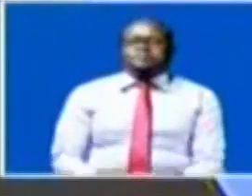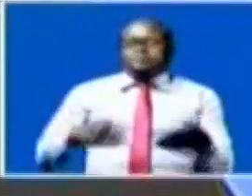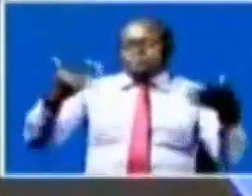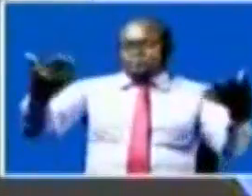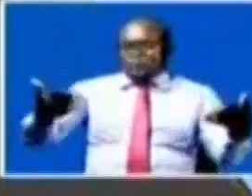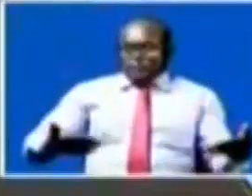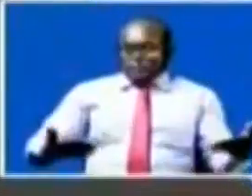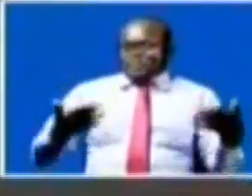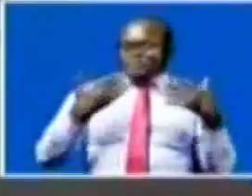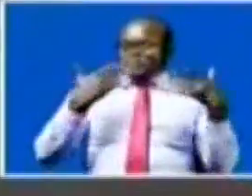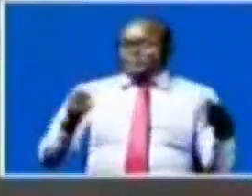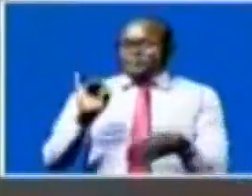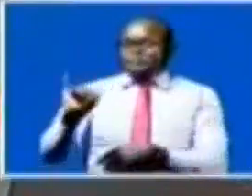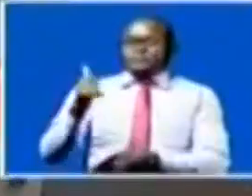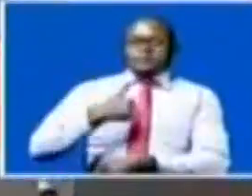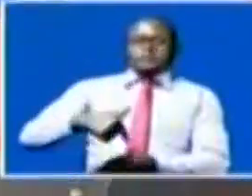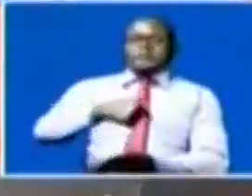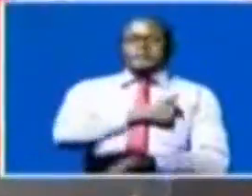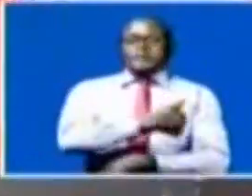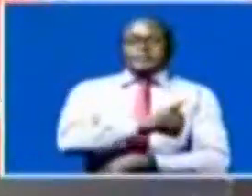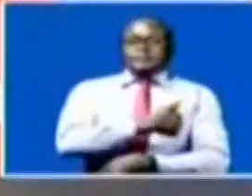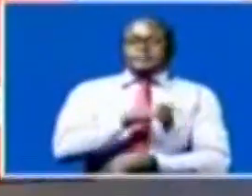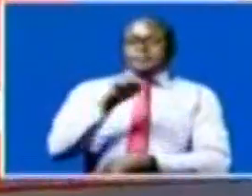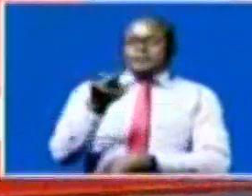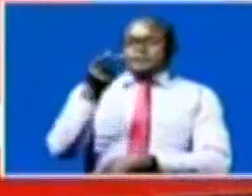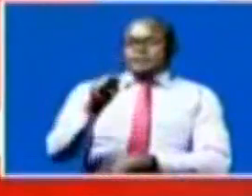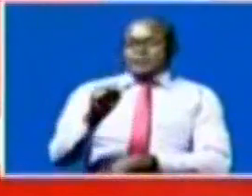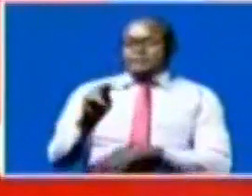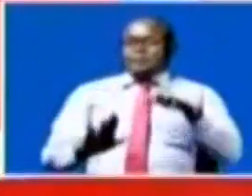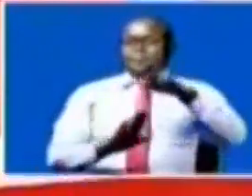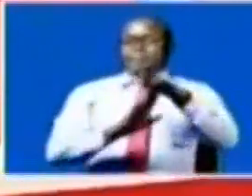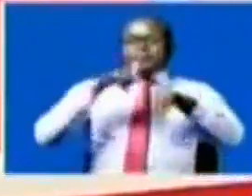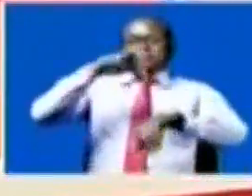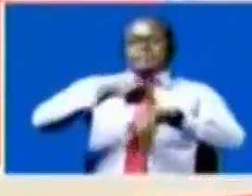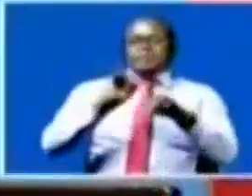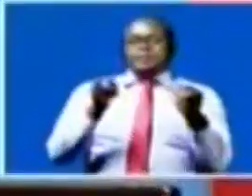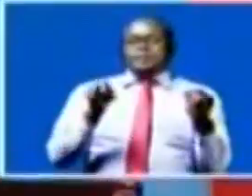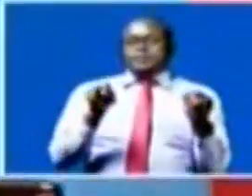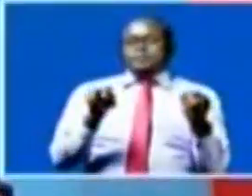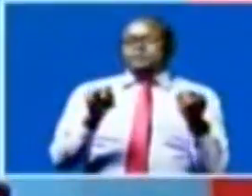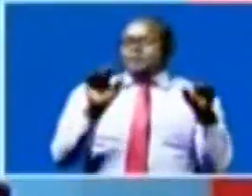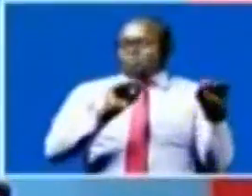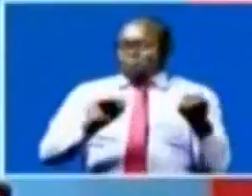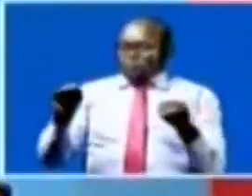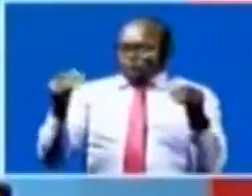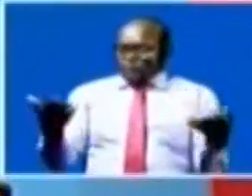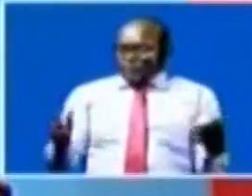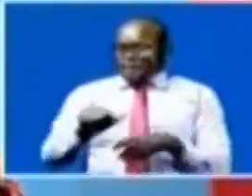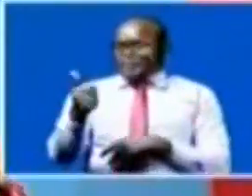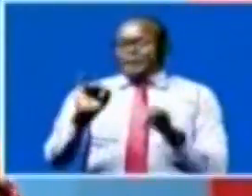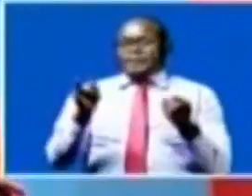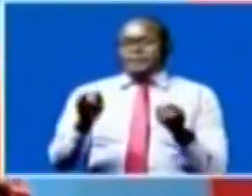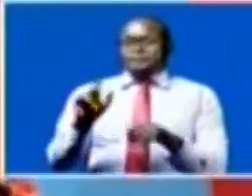Welcome back. Thank you for staying with us here on KTN Primetime News with me, Akisa Wandera. Let's get on to other news. As